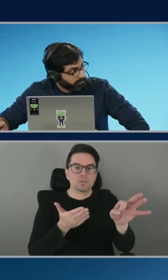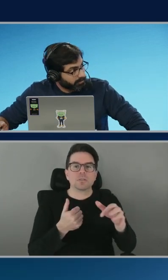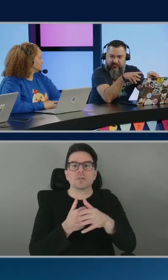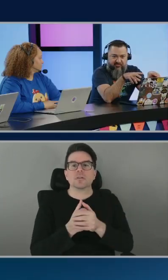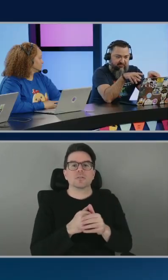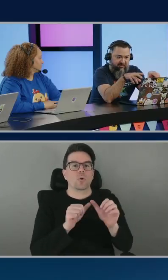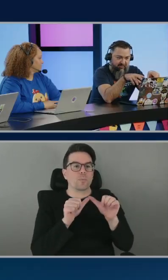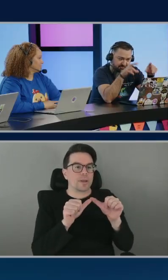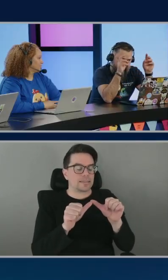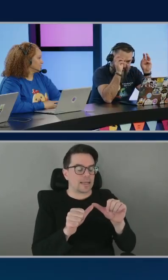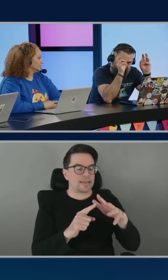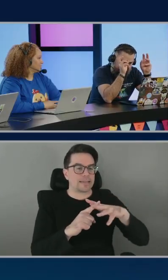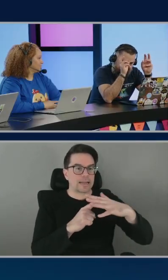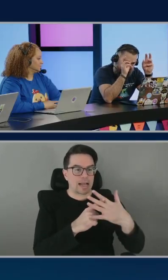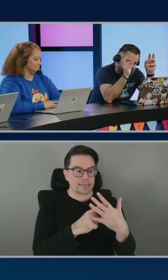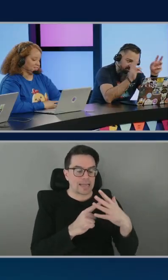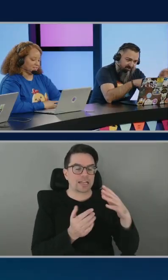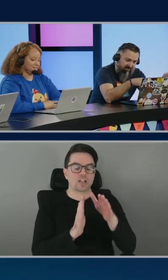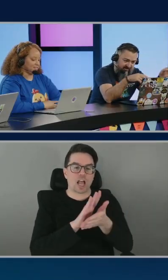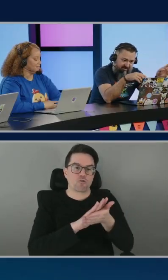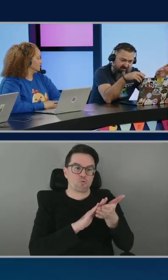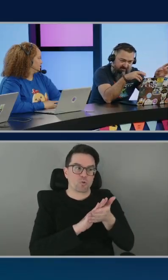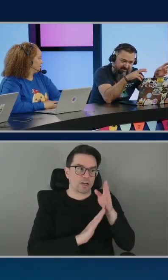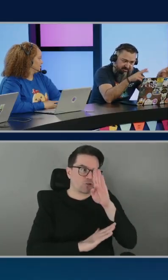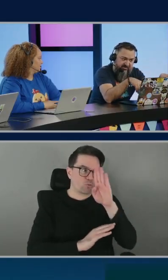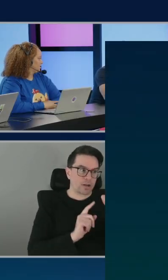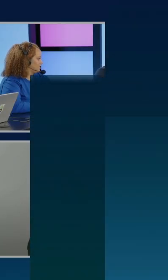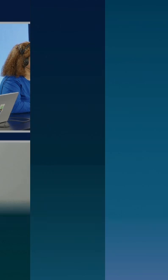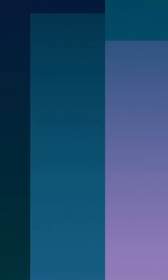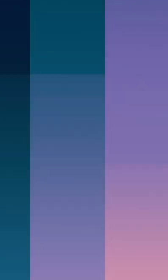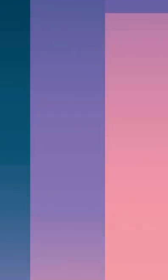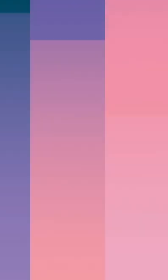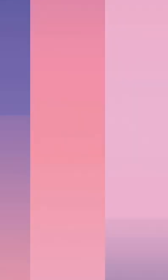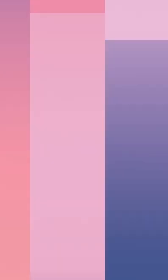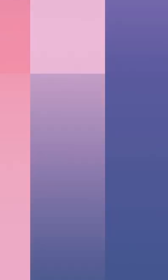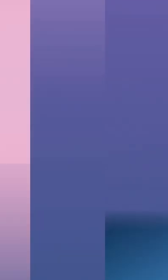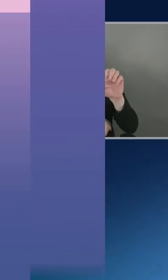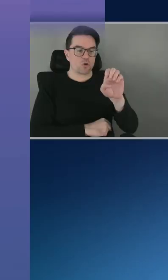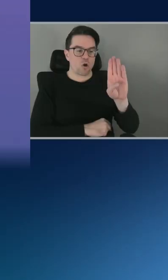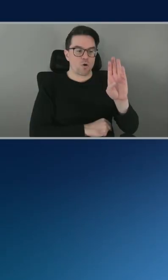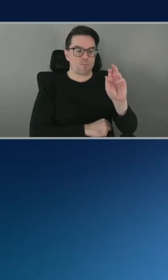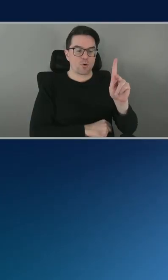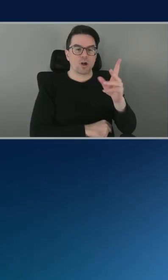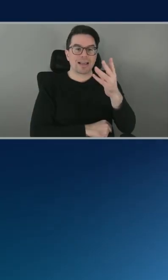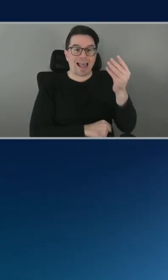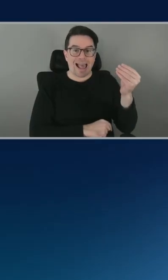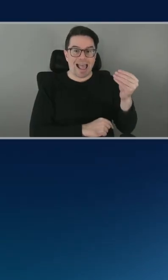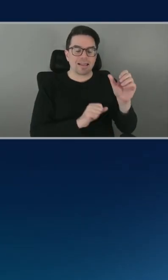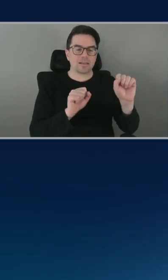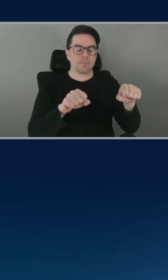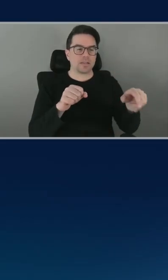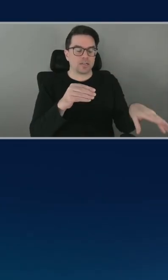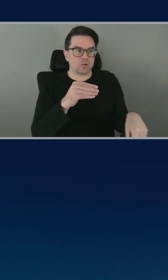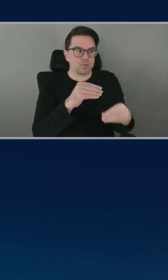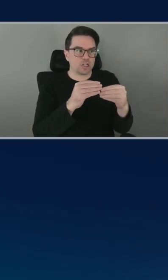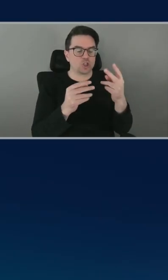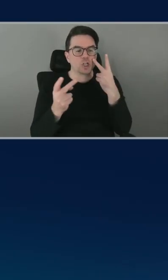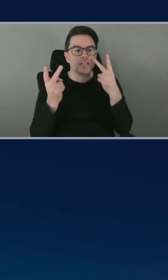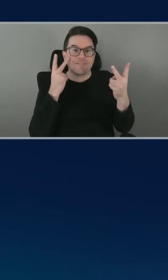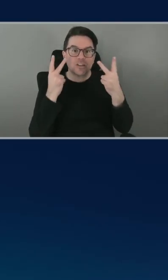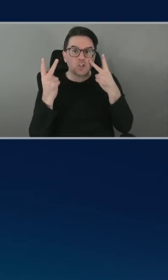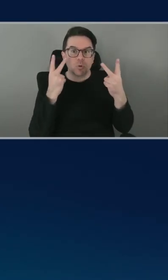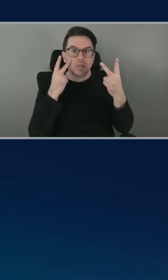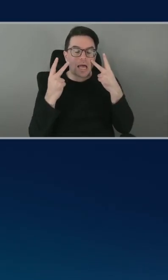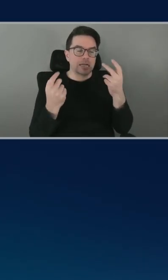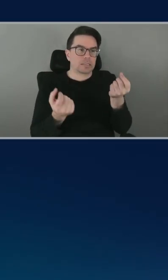the queries directly from the notebook, and then being able to additionally contextualize, visualize, and then really understand and munch